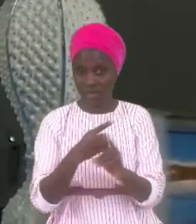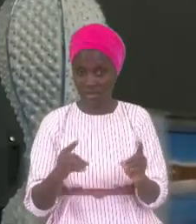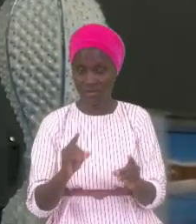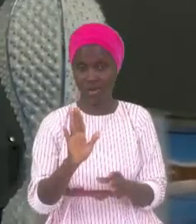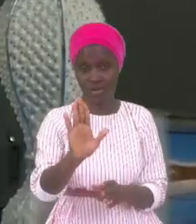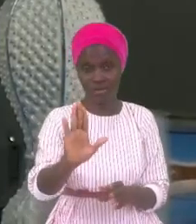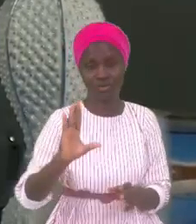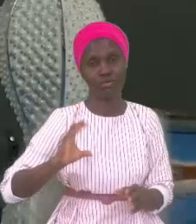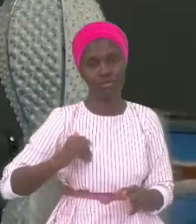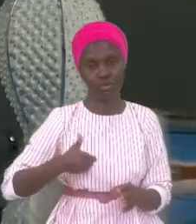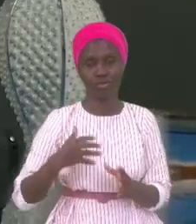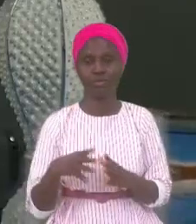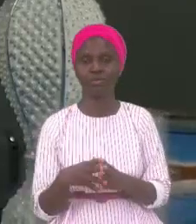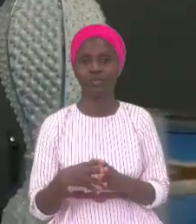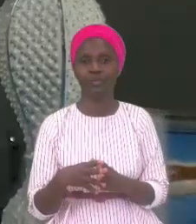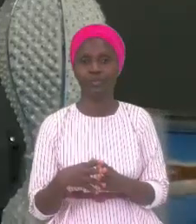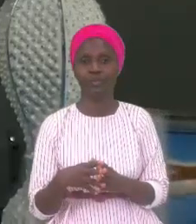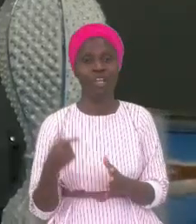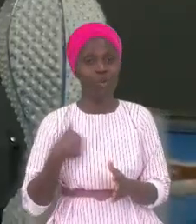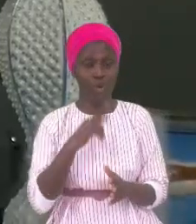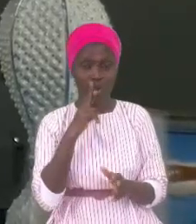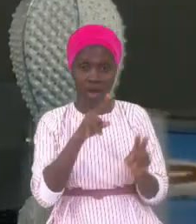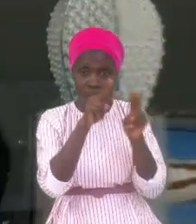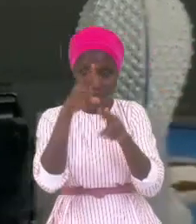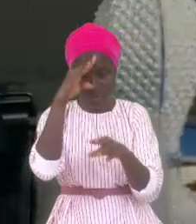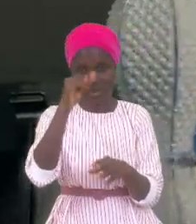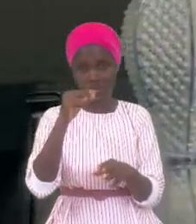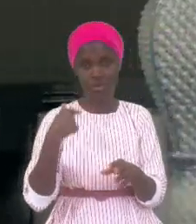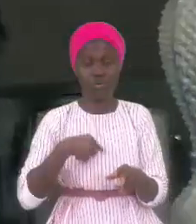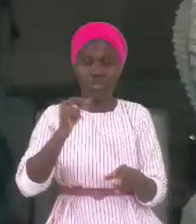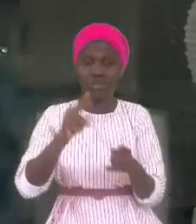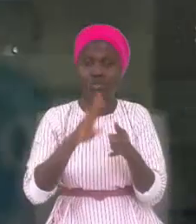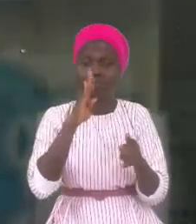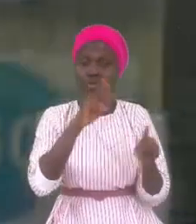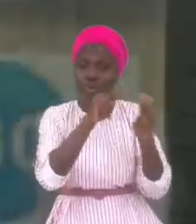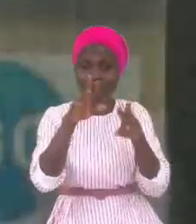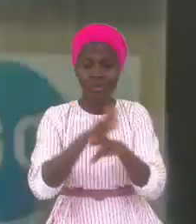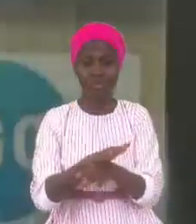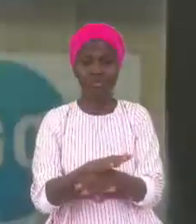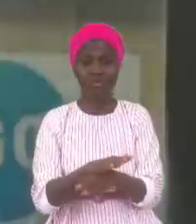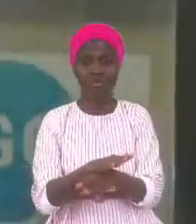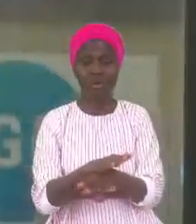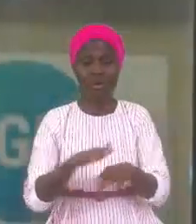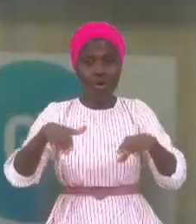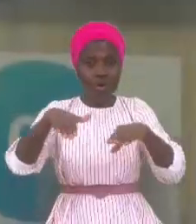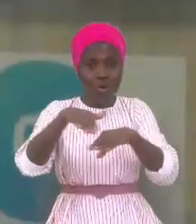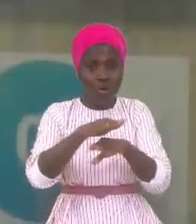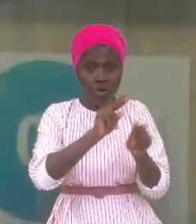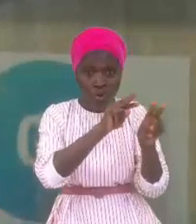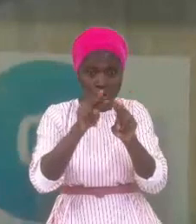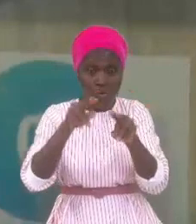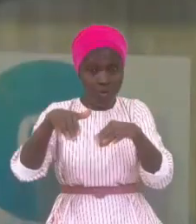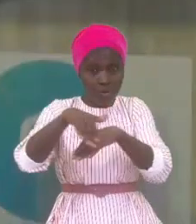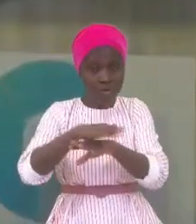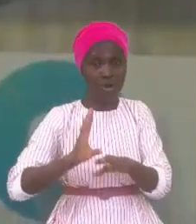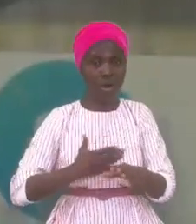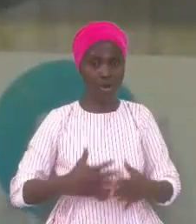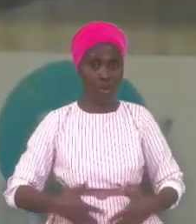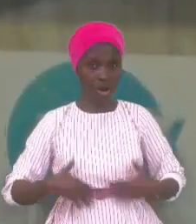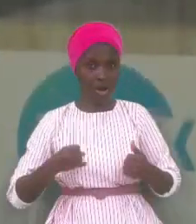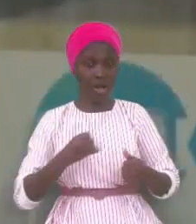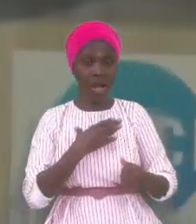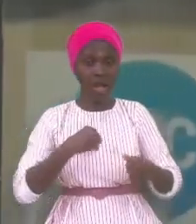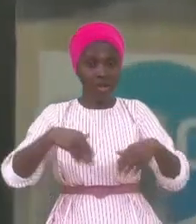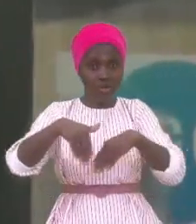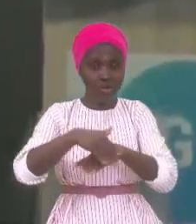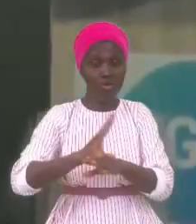thy soul. We're watchmen. We need to be watchful. Watchful over our lives and watchful over our congregation.